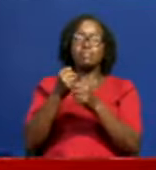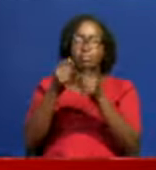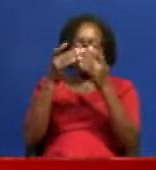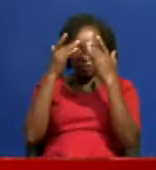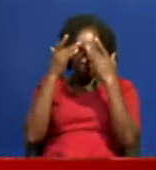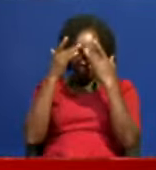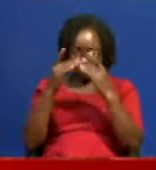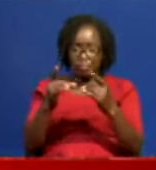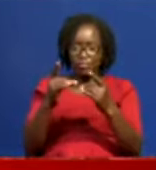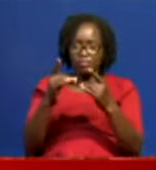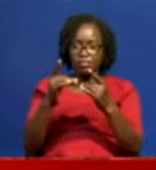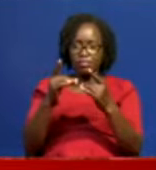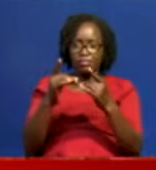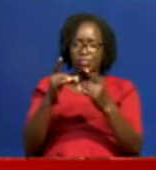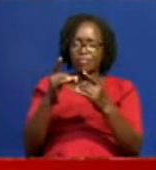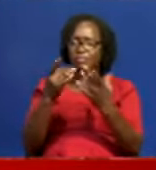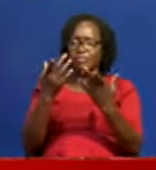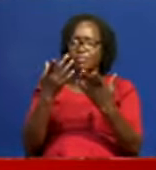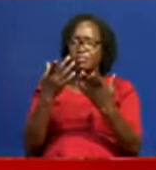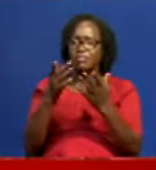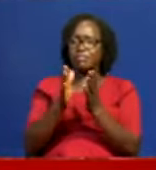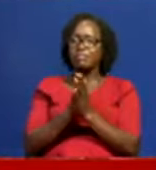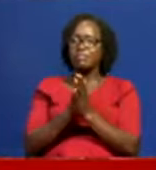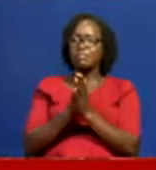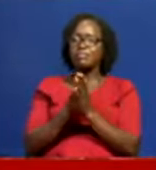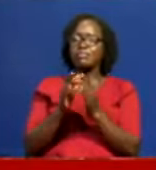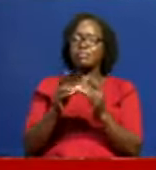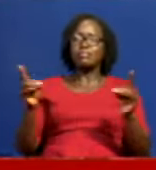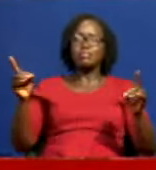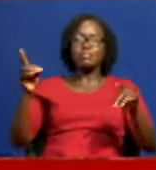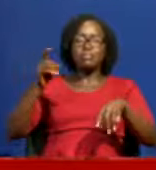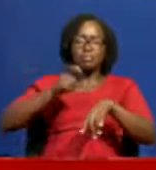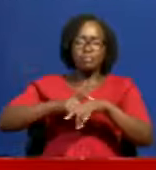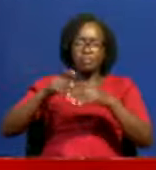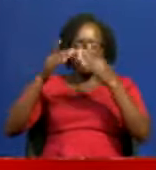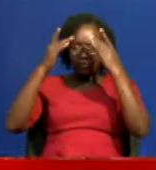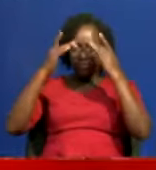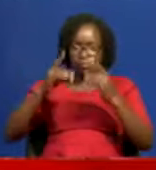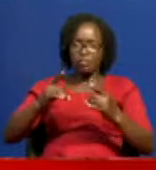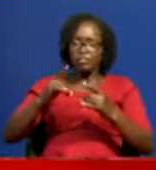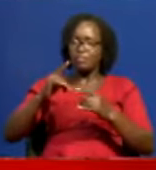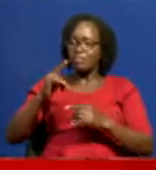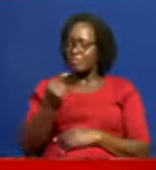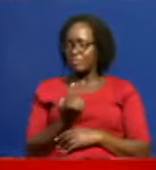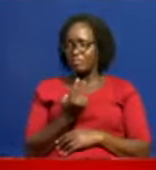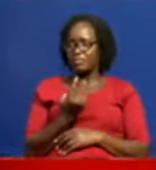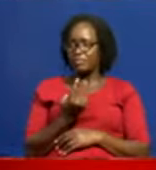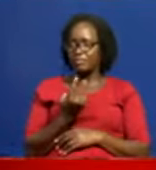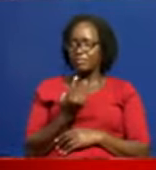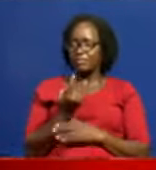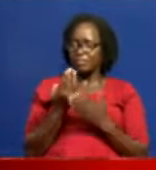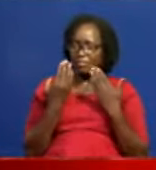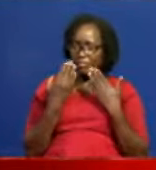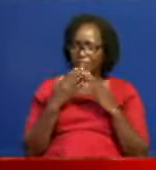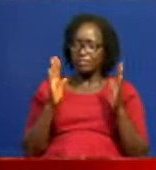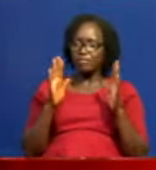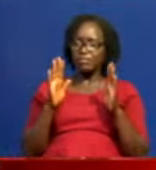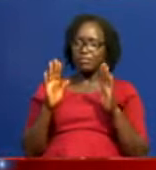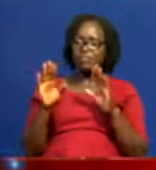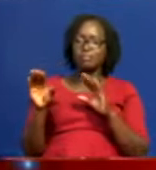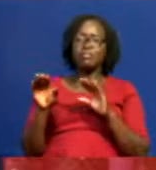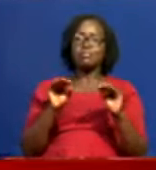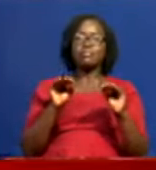decisive, far-reaching, and long-term decisions to once and for all put our